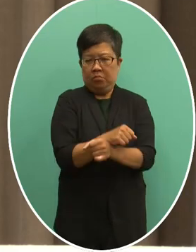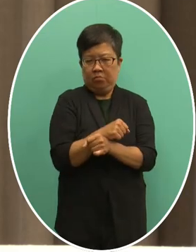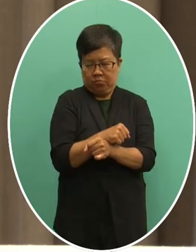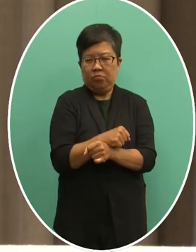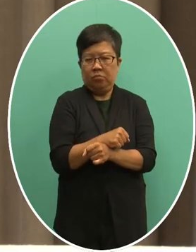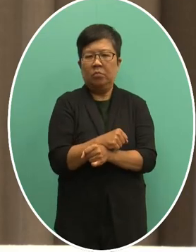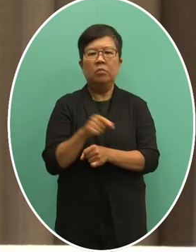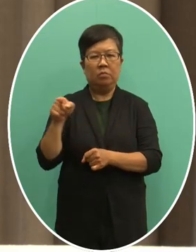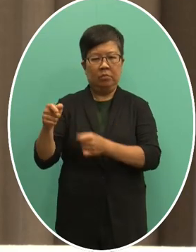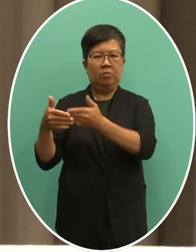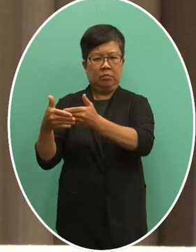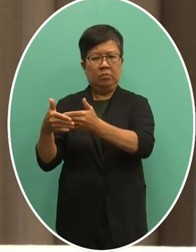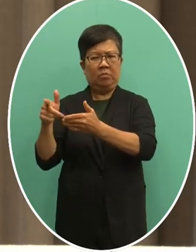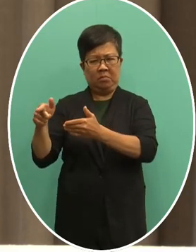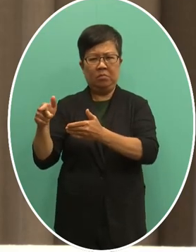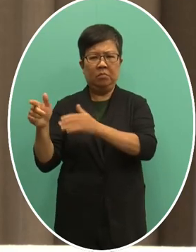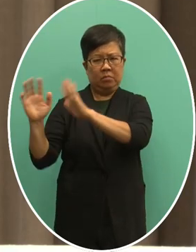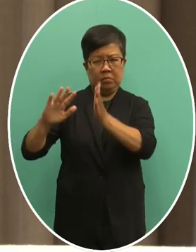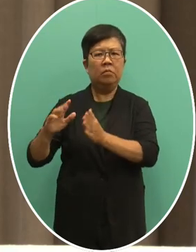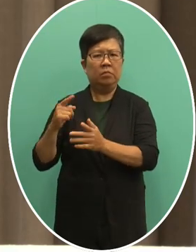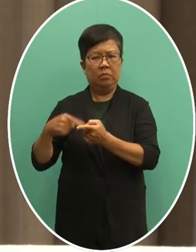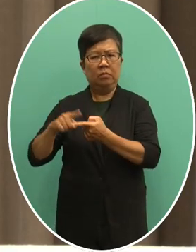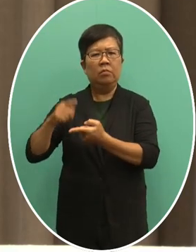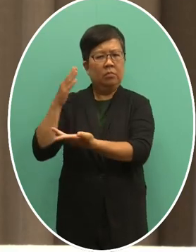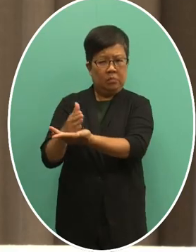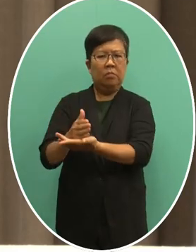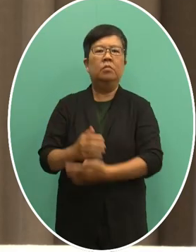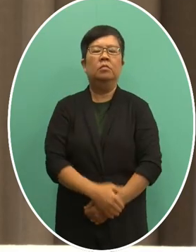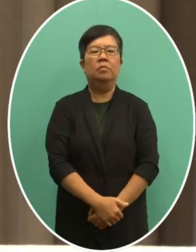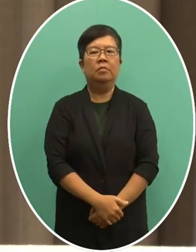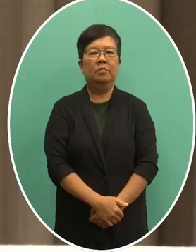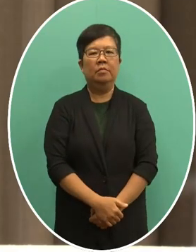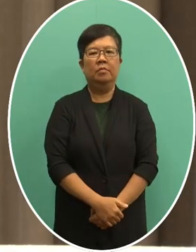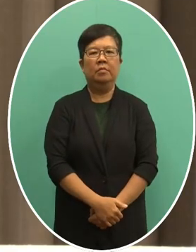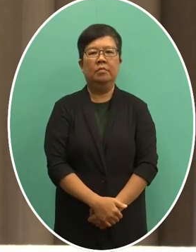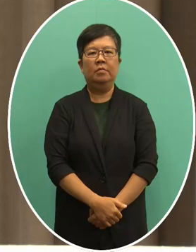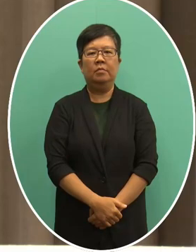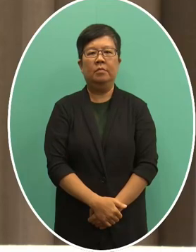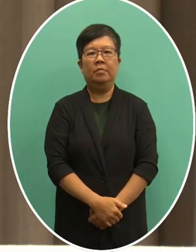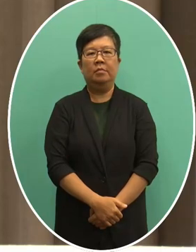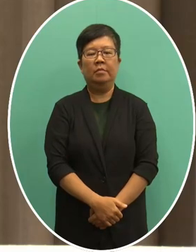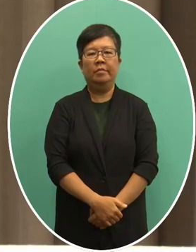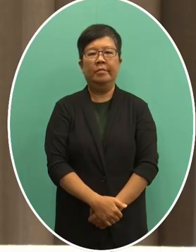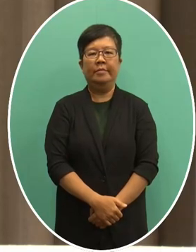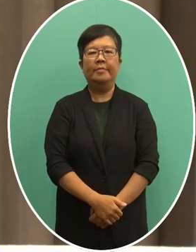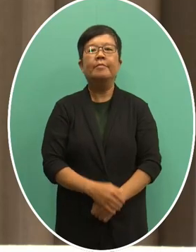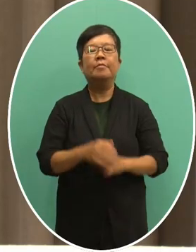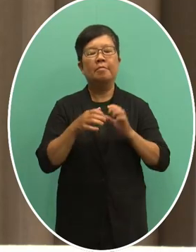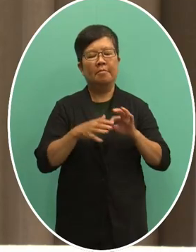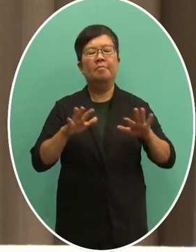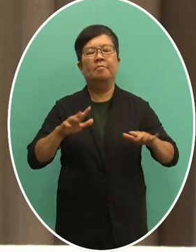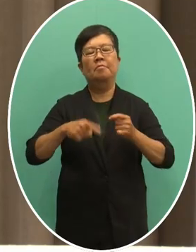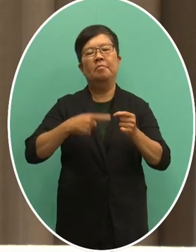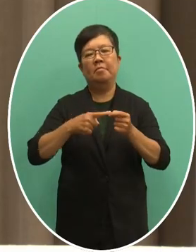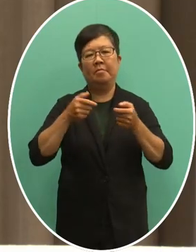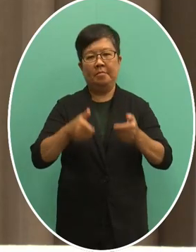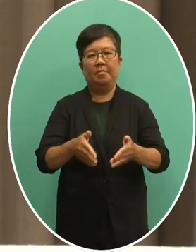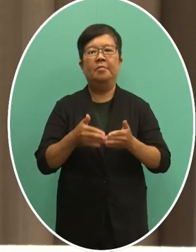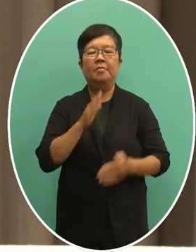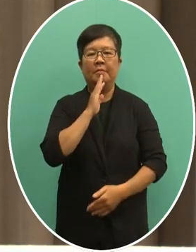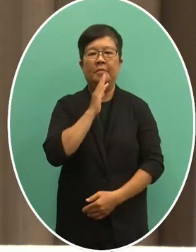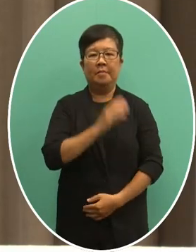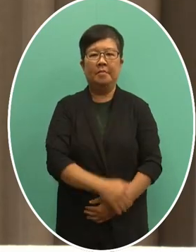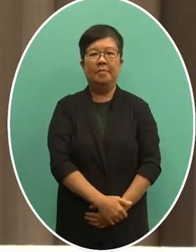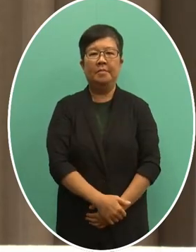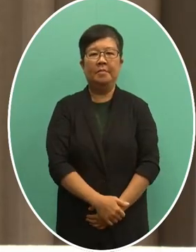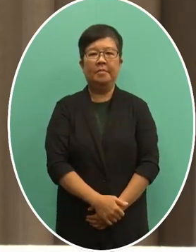stoppedSo this is particularly importantfor Taiwan to beIn the United Nations systemI think next yearSamping